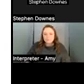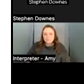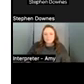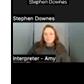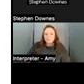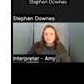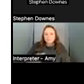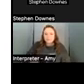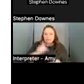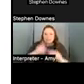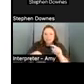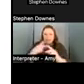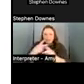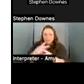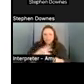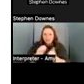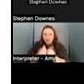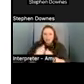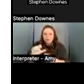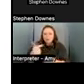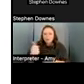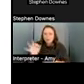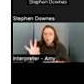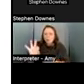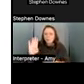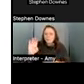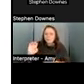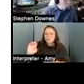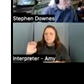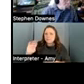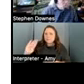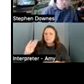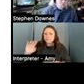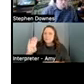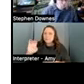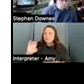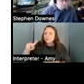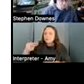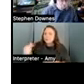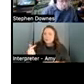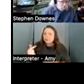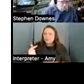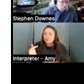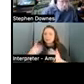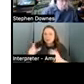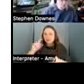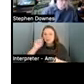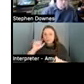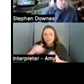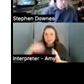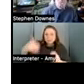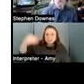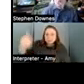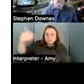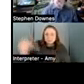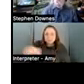haven't been able to figure out how to turn up the beeping it can't be that hard but we weren't able to figure that out the last time so you might hear occasional people join steven just